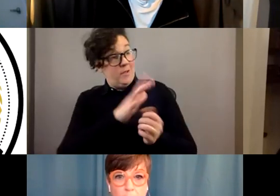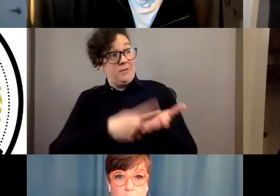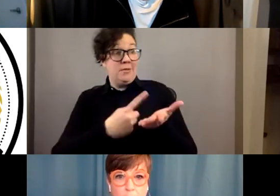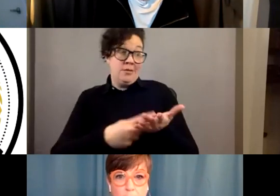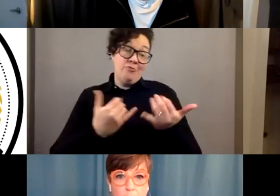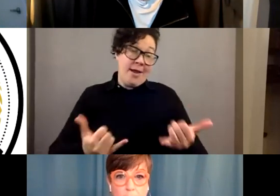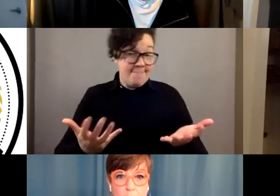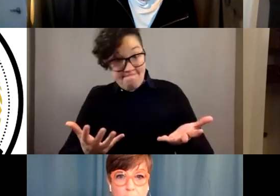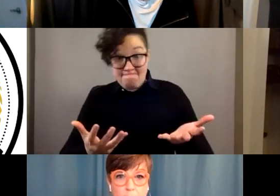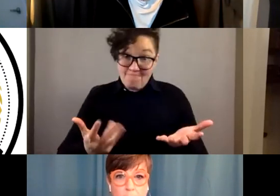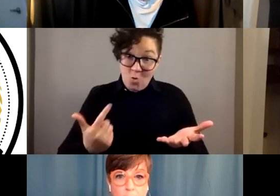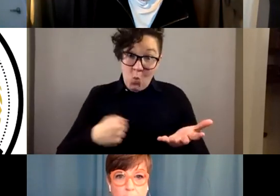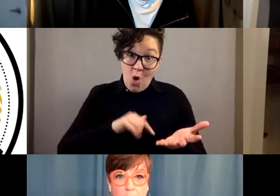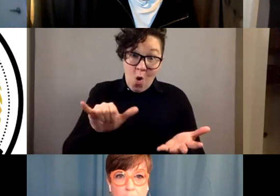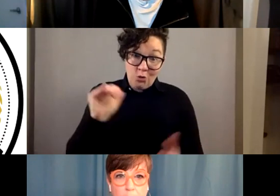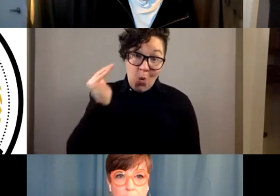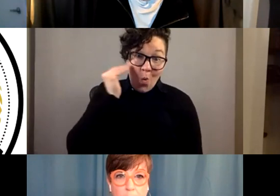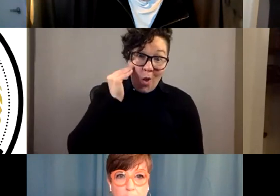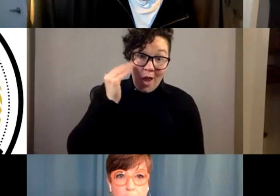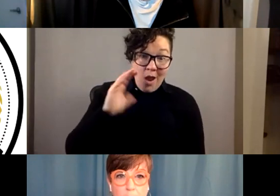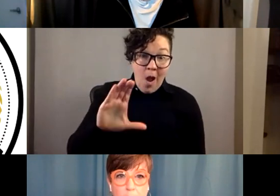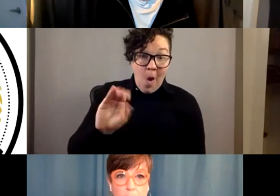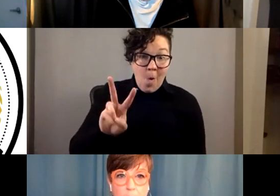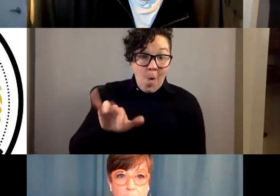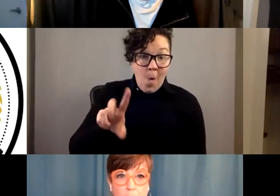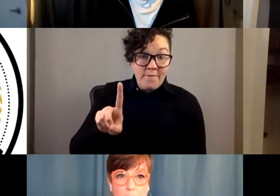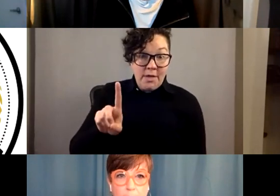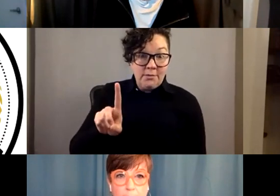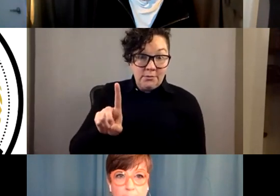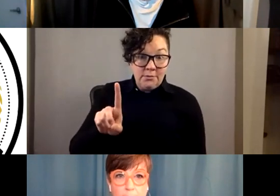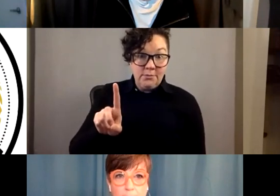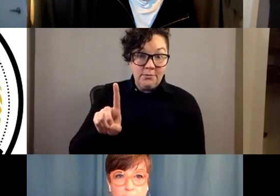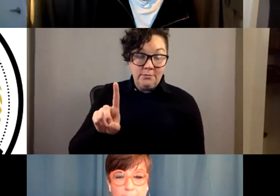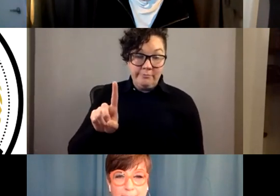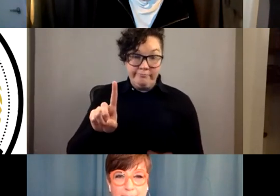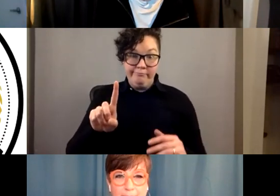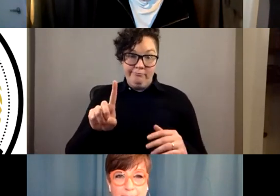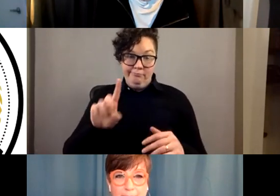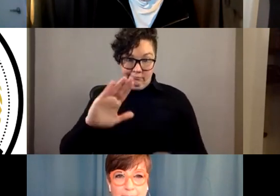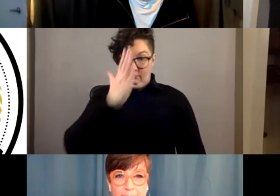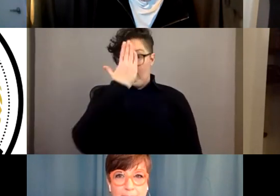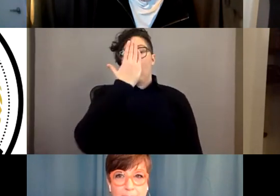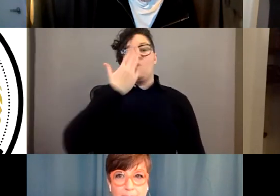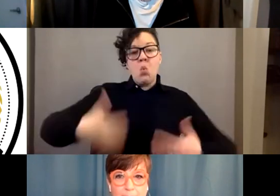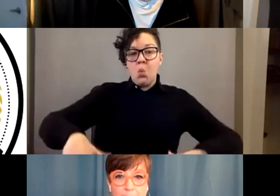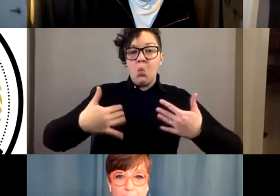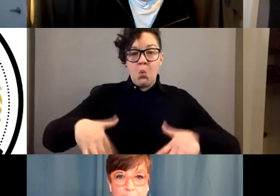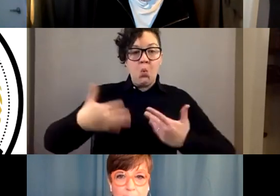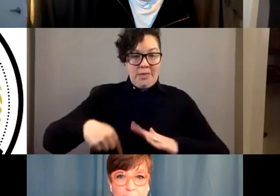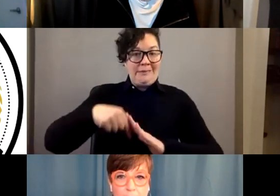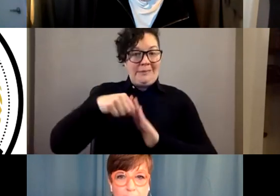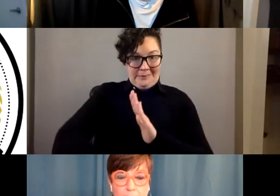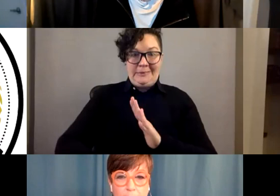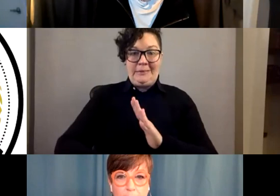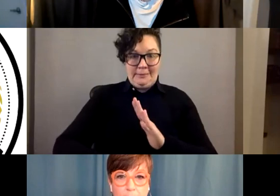aware that COVID has also highlighted the deep divisions